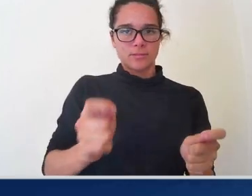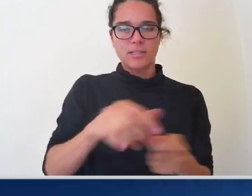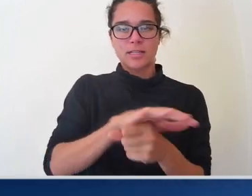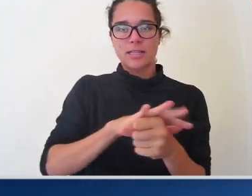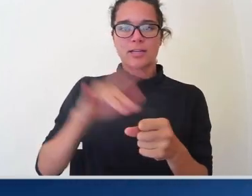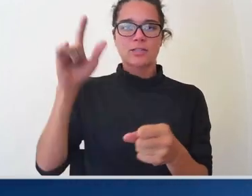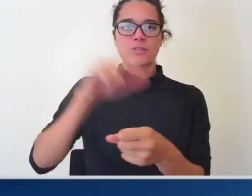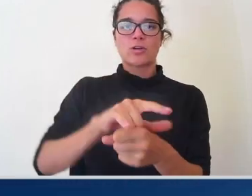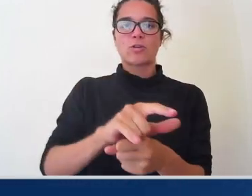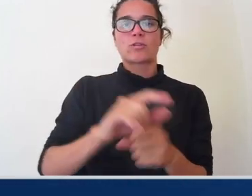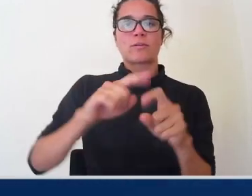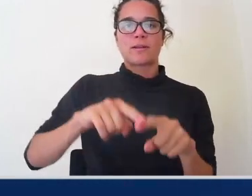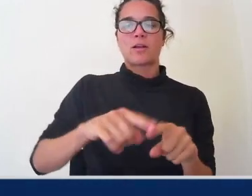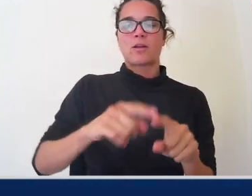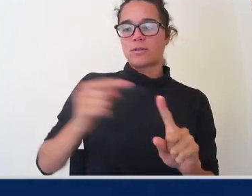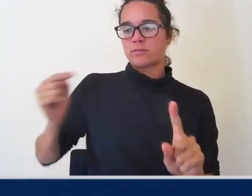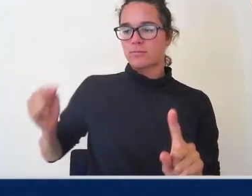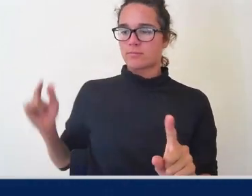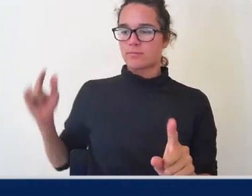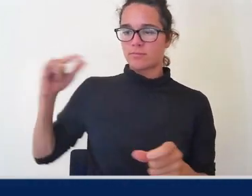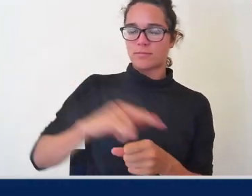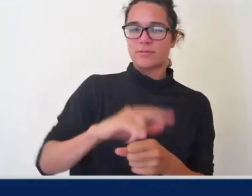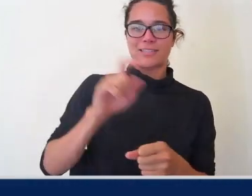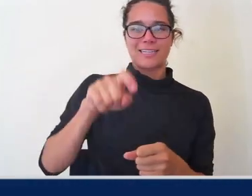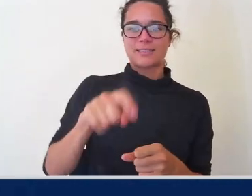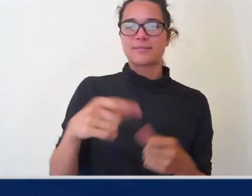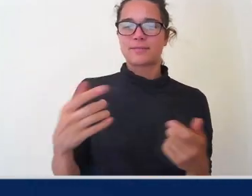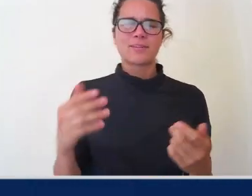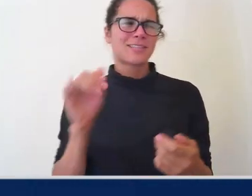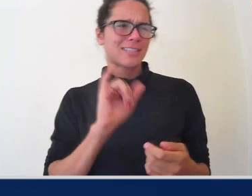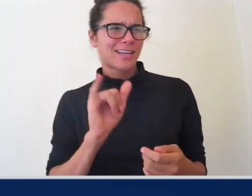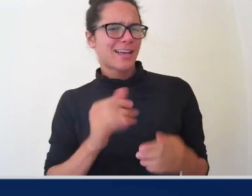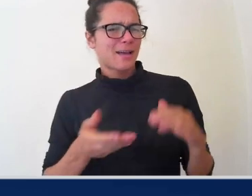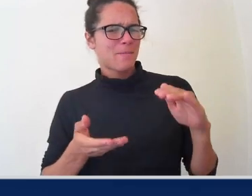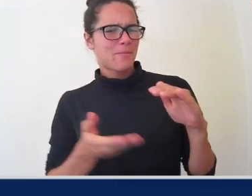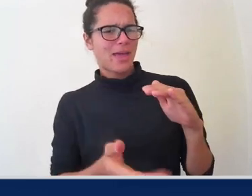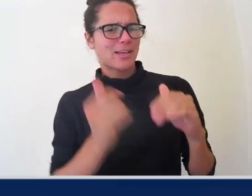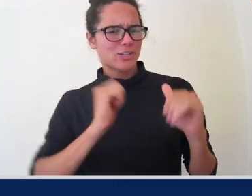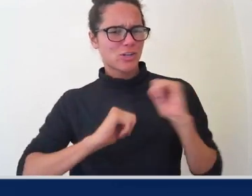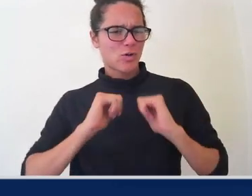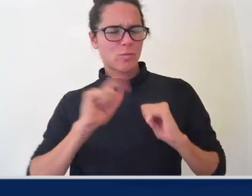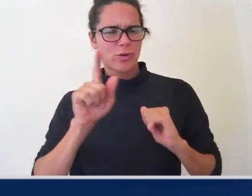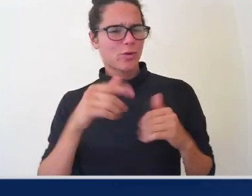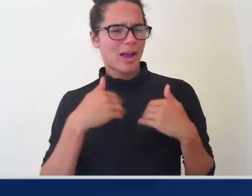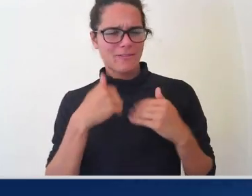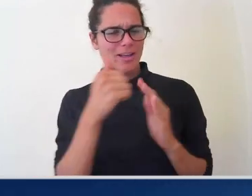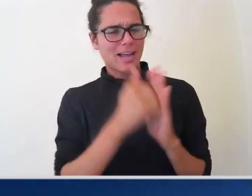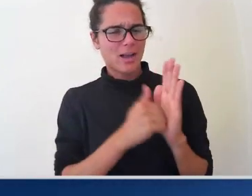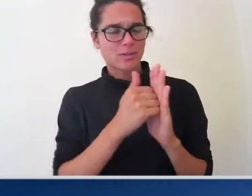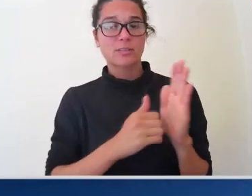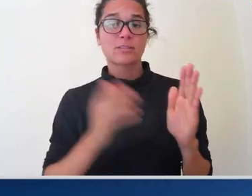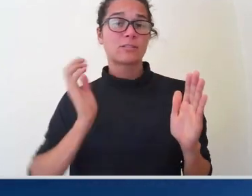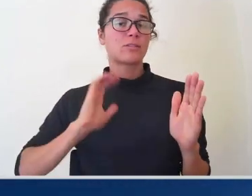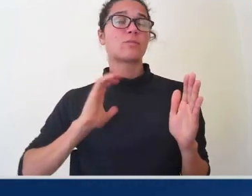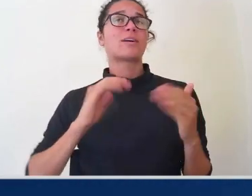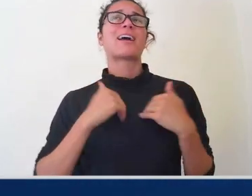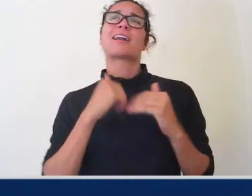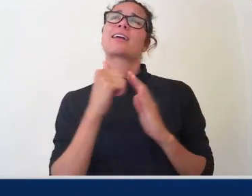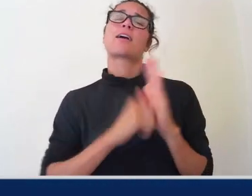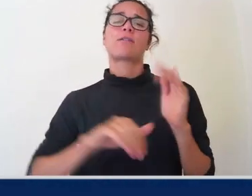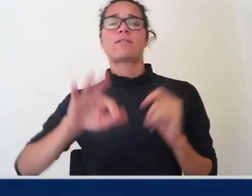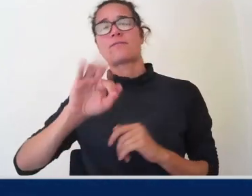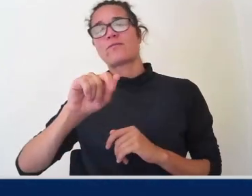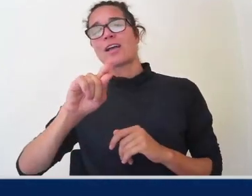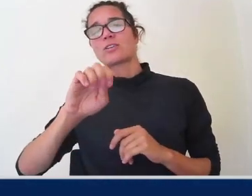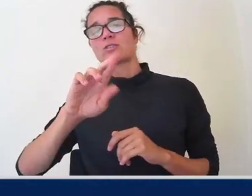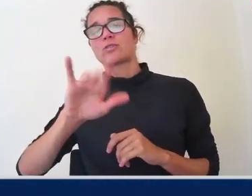it. Yeah, I like that. So it's almost like having a baking show where like you have your accounts. Like, we had this thing called like account factory, right? Yes. It's almost like